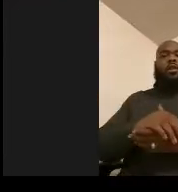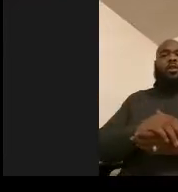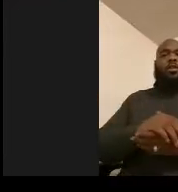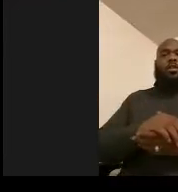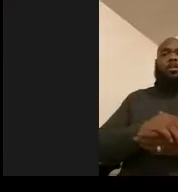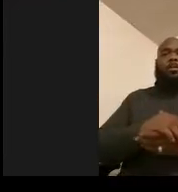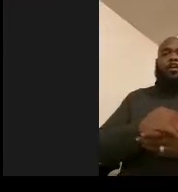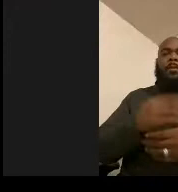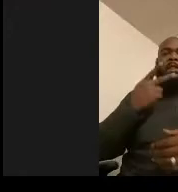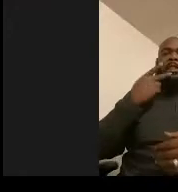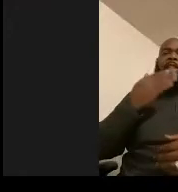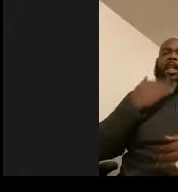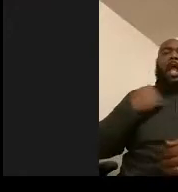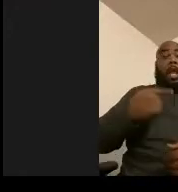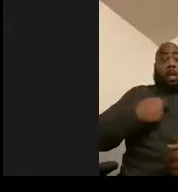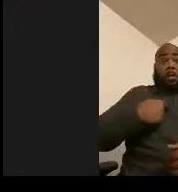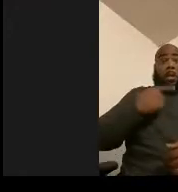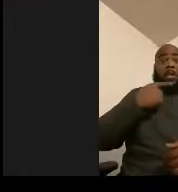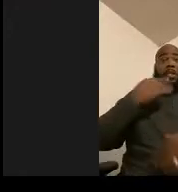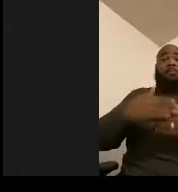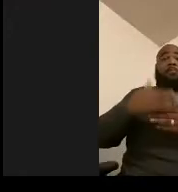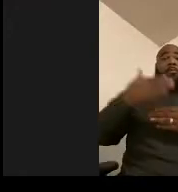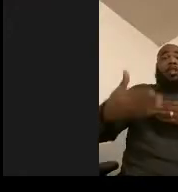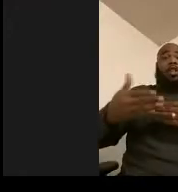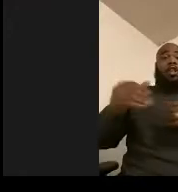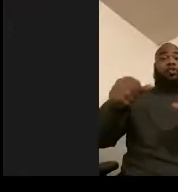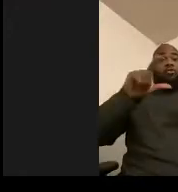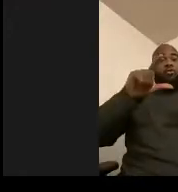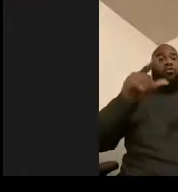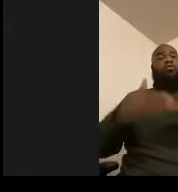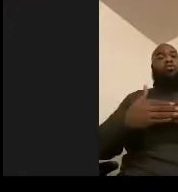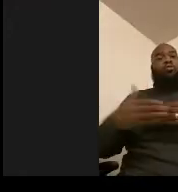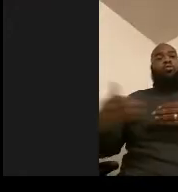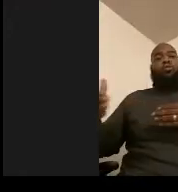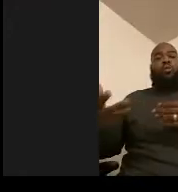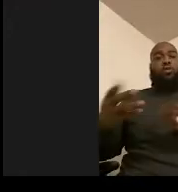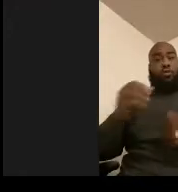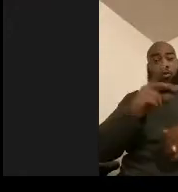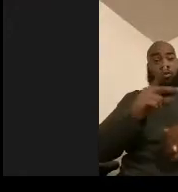say next screen, please, and then we'll go from there. Okay.